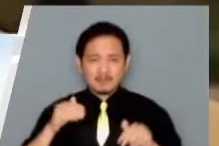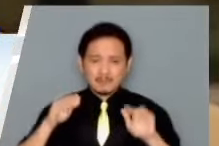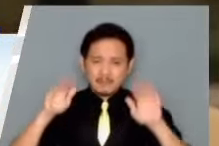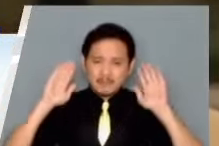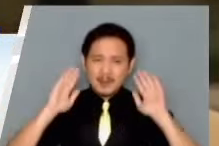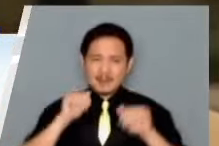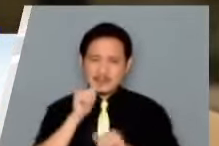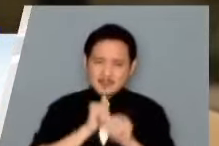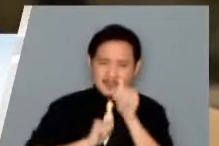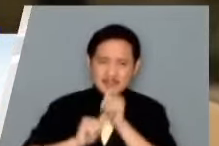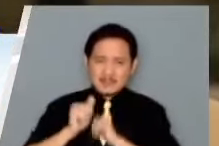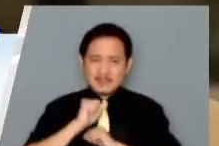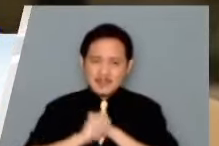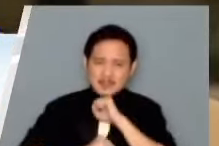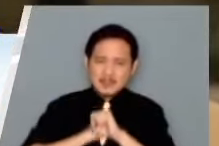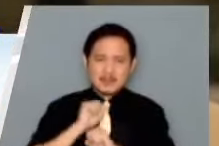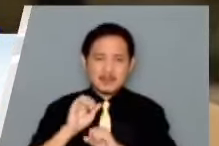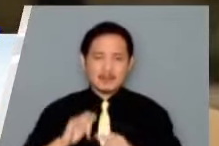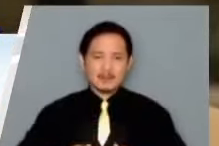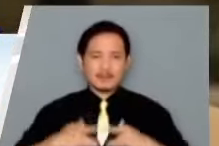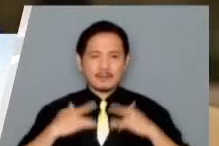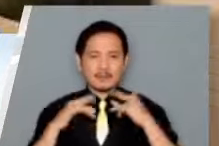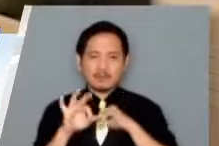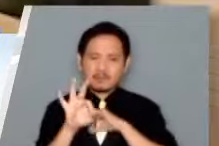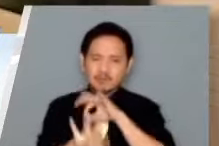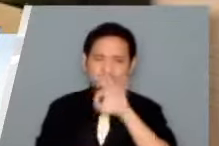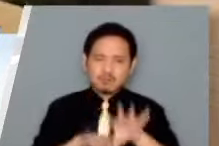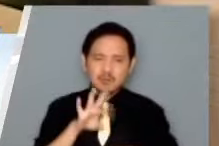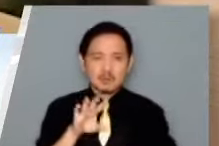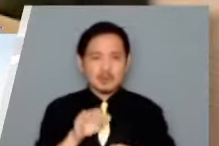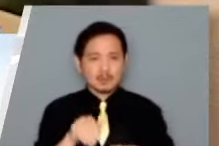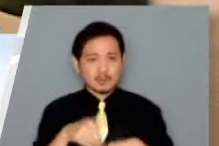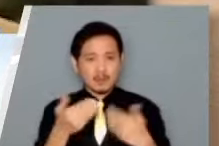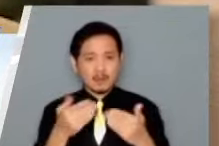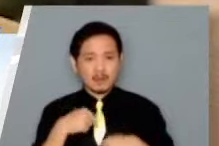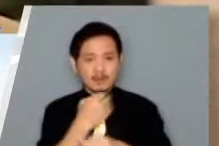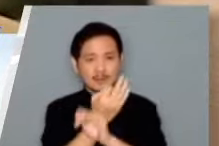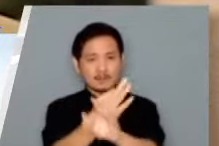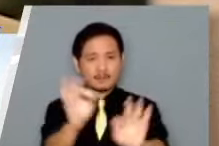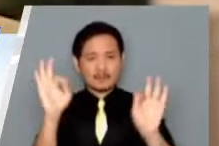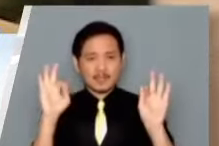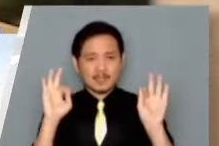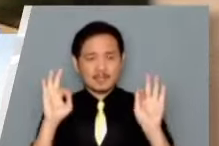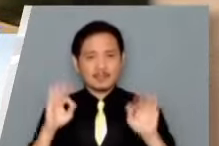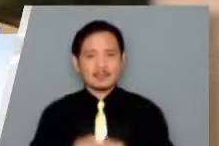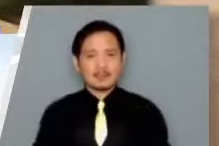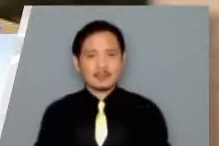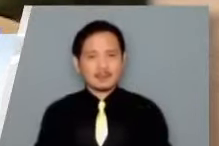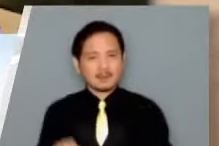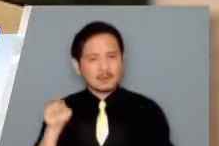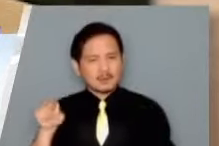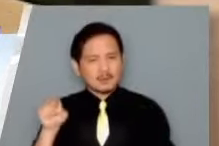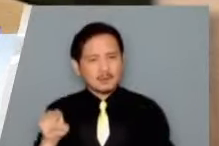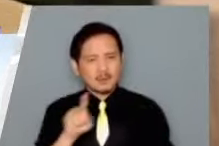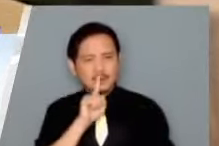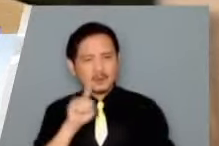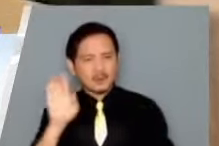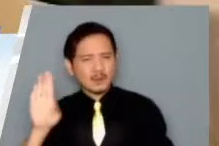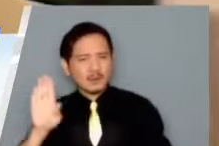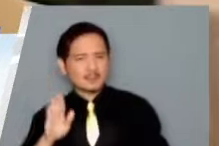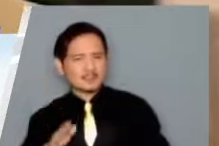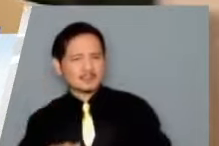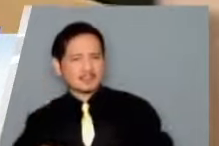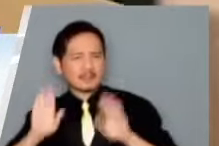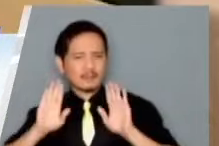their lifetime to bring us freedom. If not for their grit, if not for their sacrifices, wala tayo.